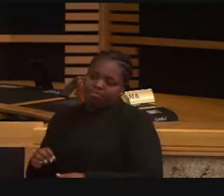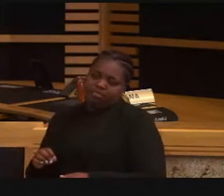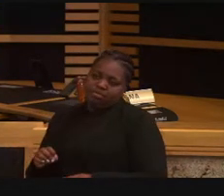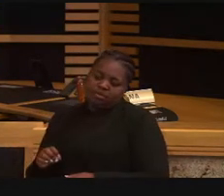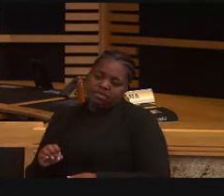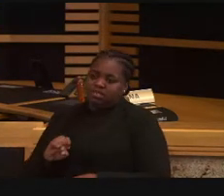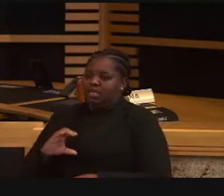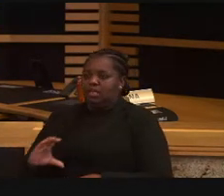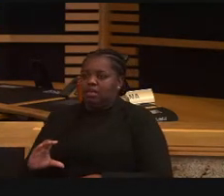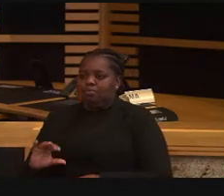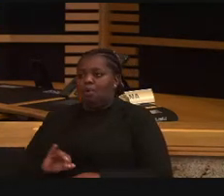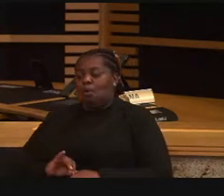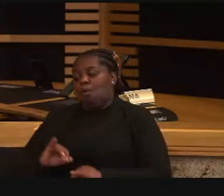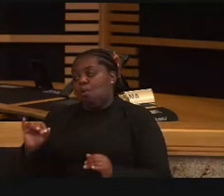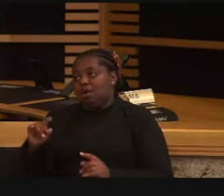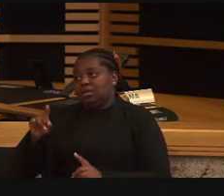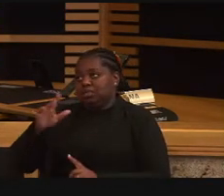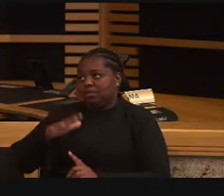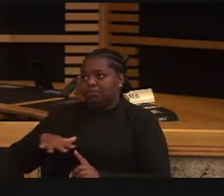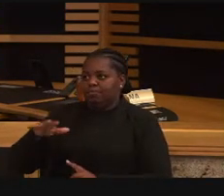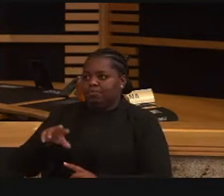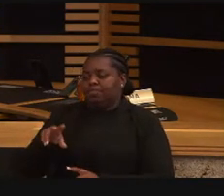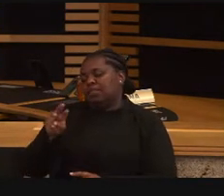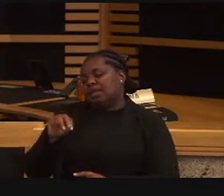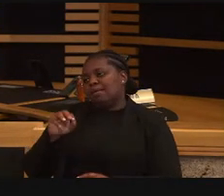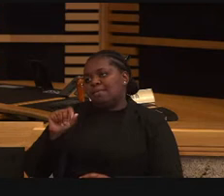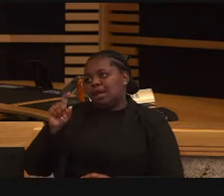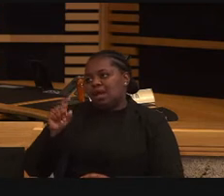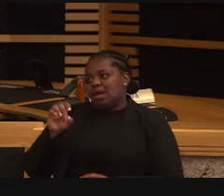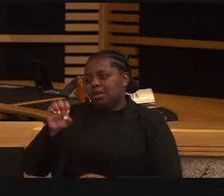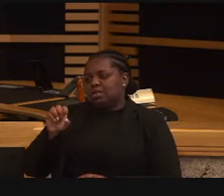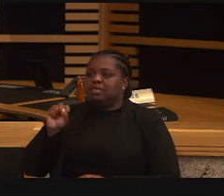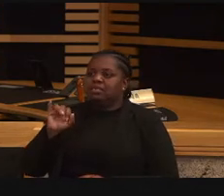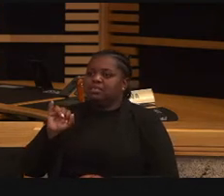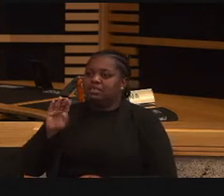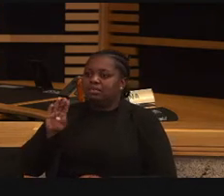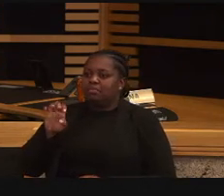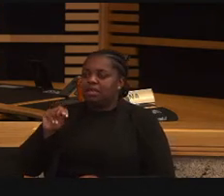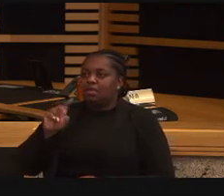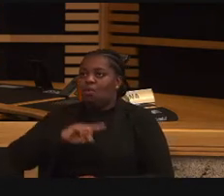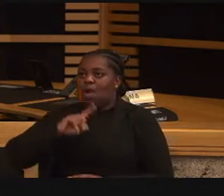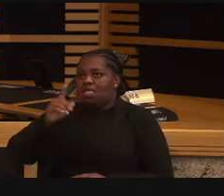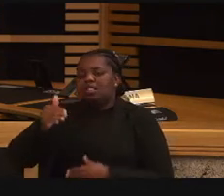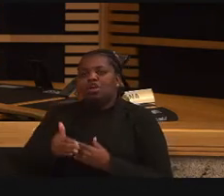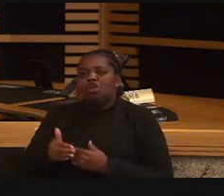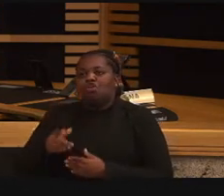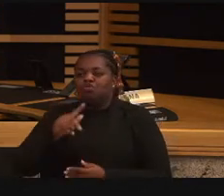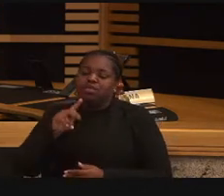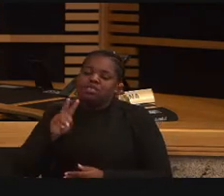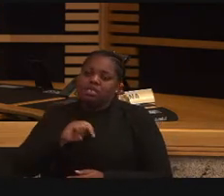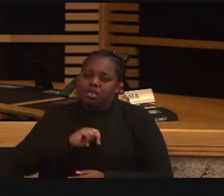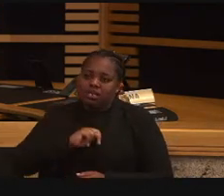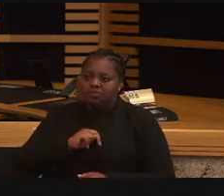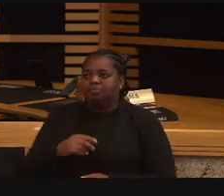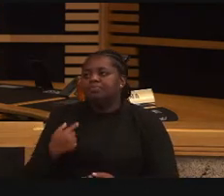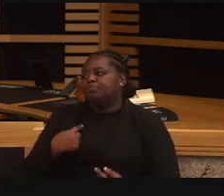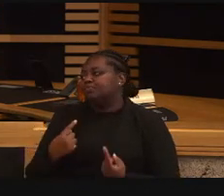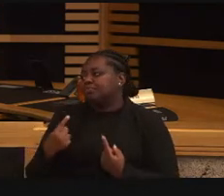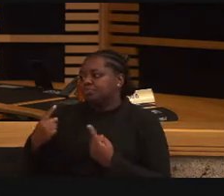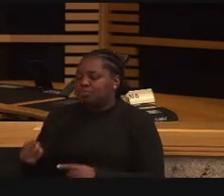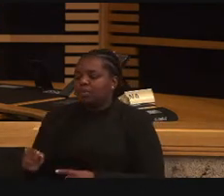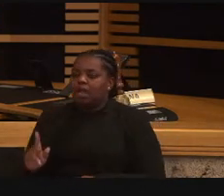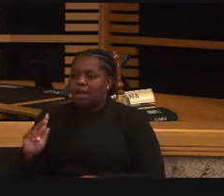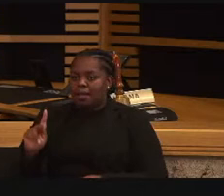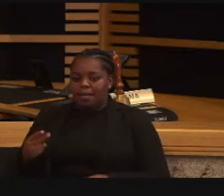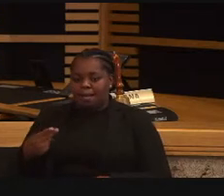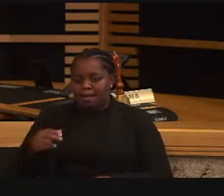Cape ungakumbi kulanginqi yasemaXesibeni yabona kukufutshane pho. We then went to Phakade traffic station